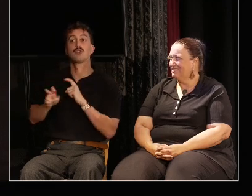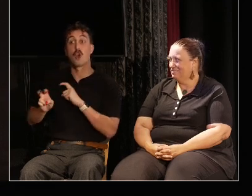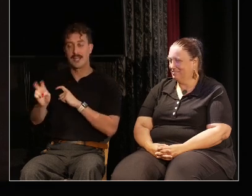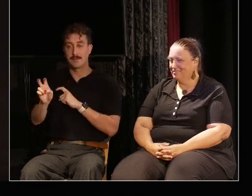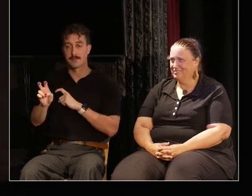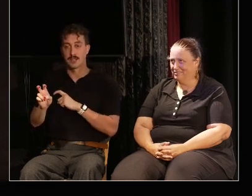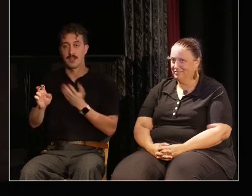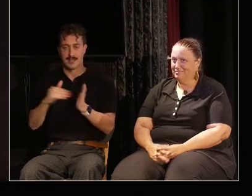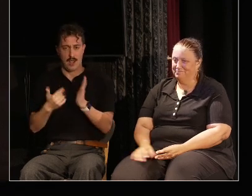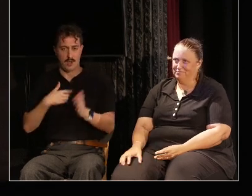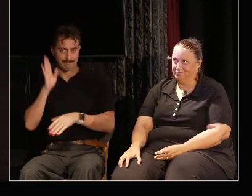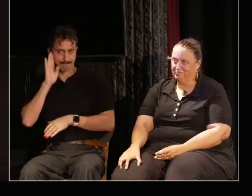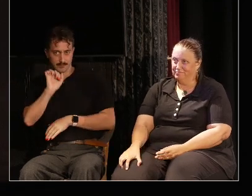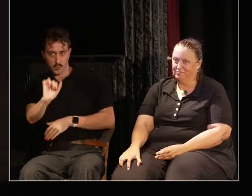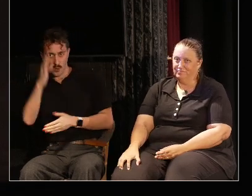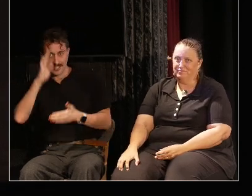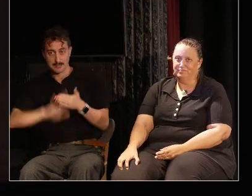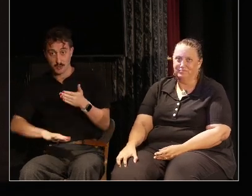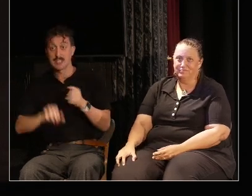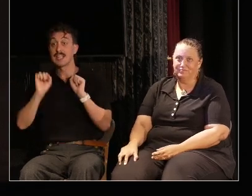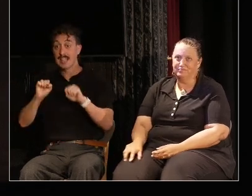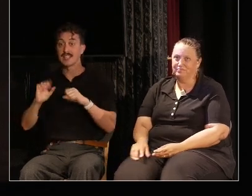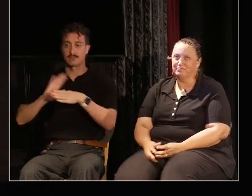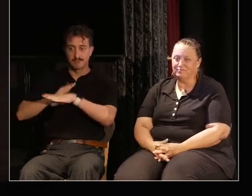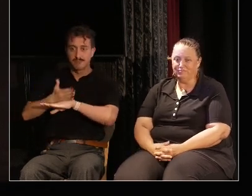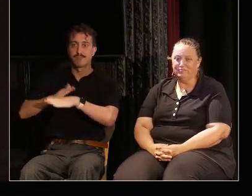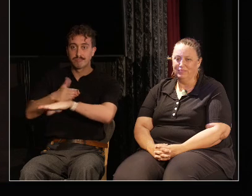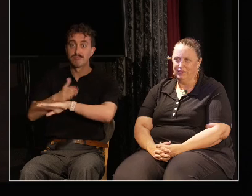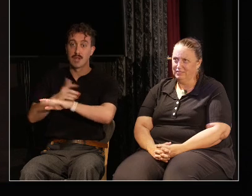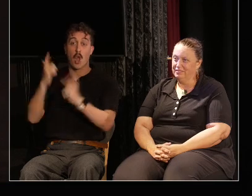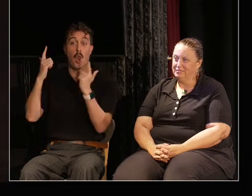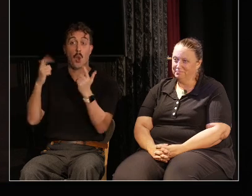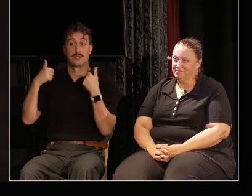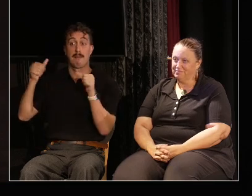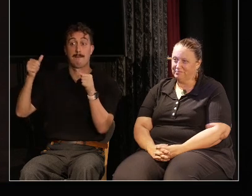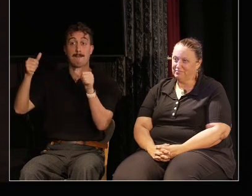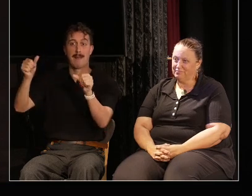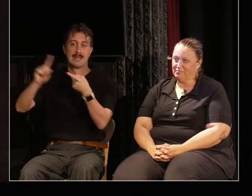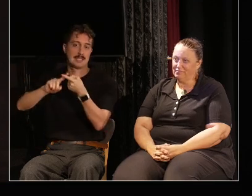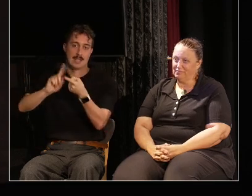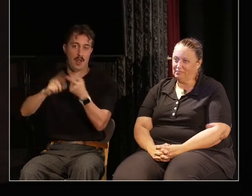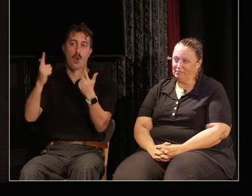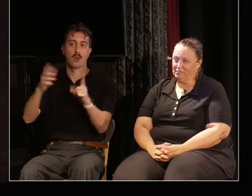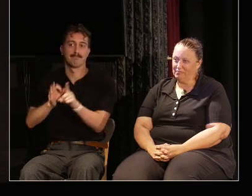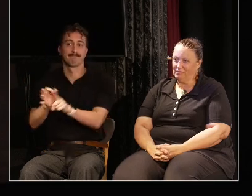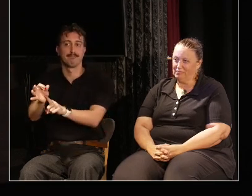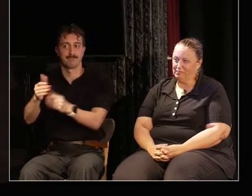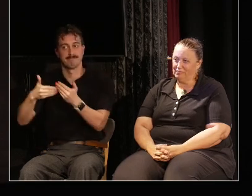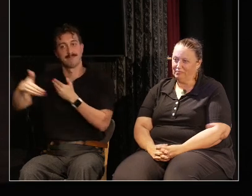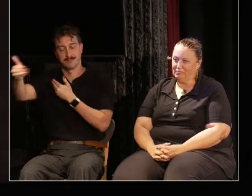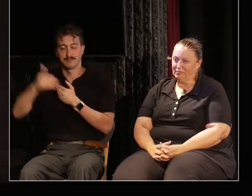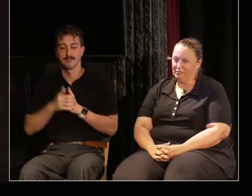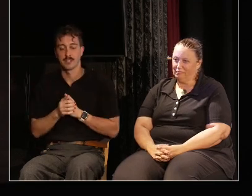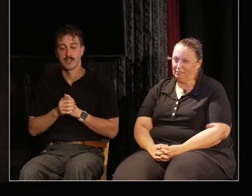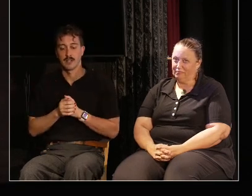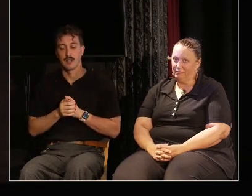your own experience, it sounds like although we've made huge strides, there is still a huge way to go. I think in terms of, firstly, the